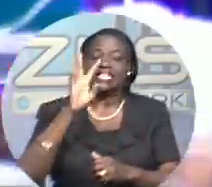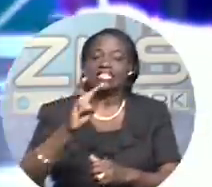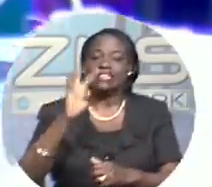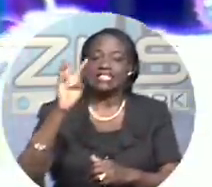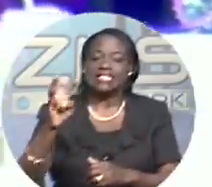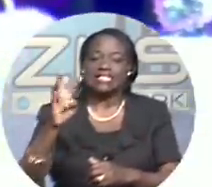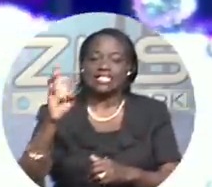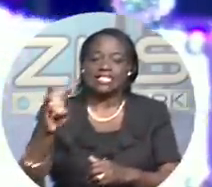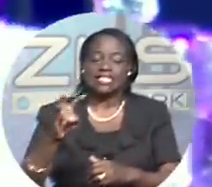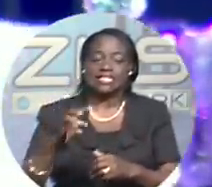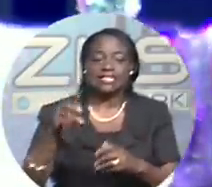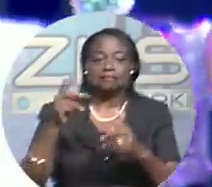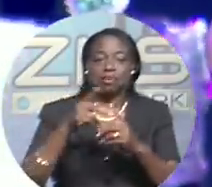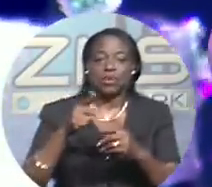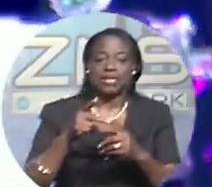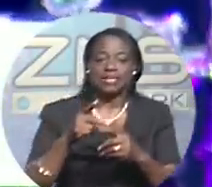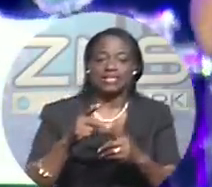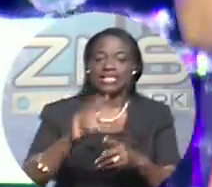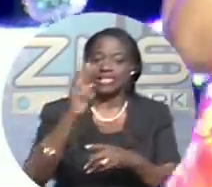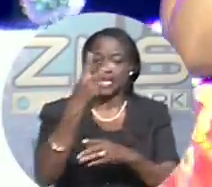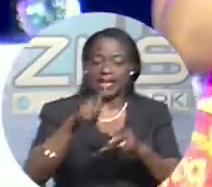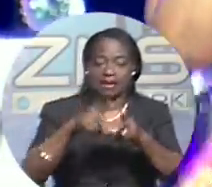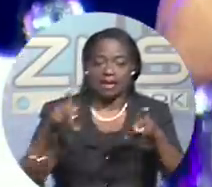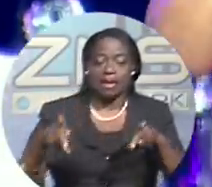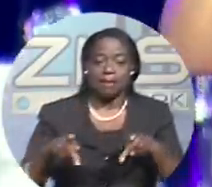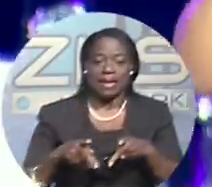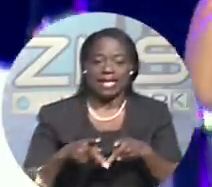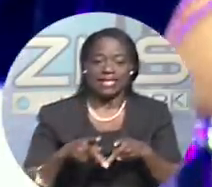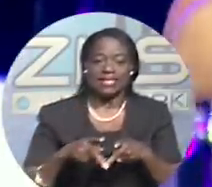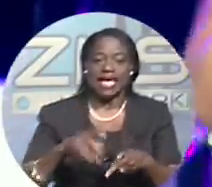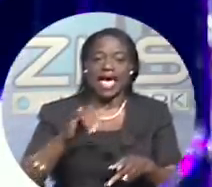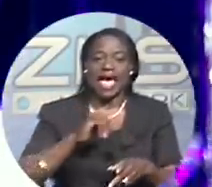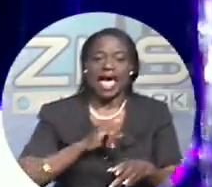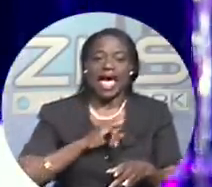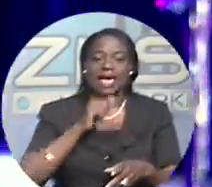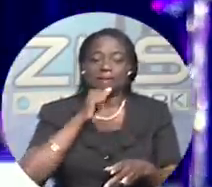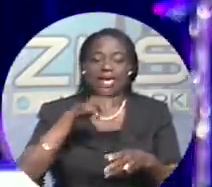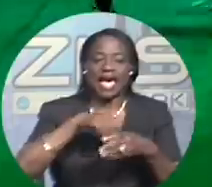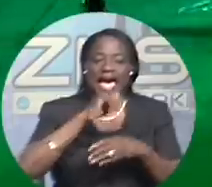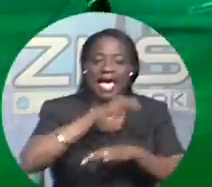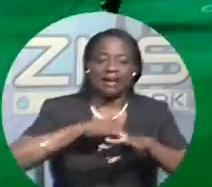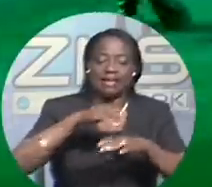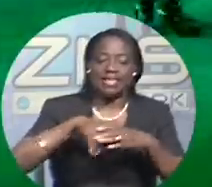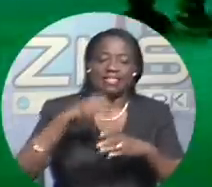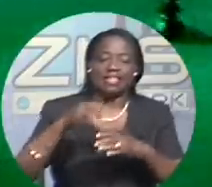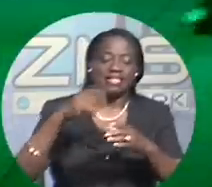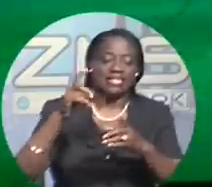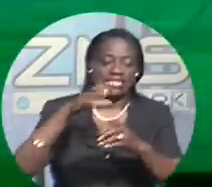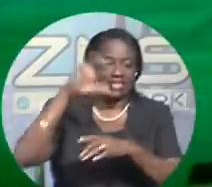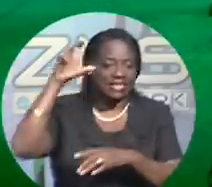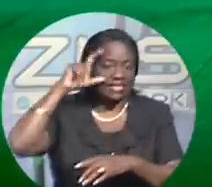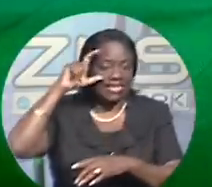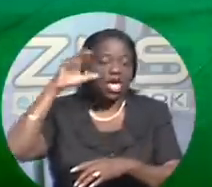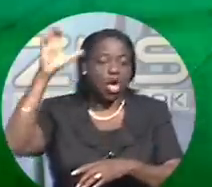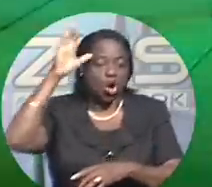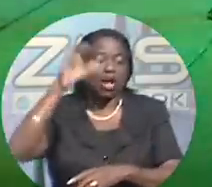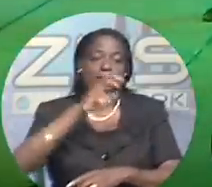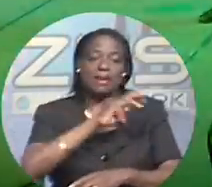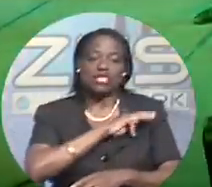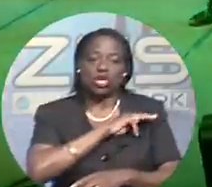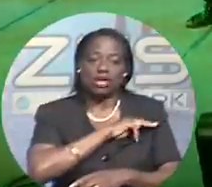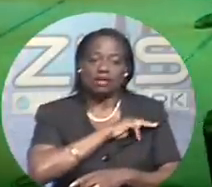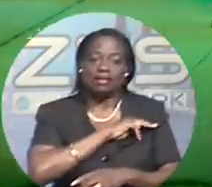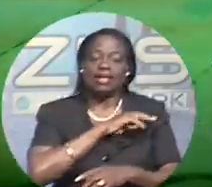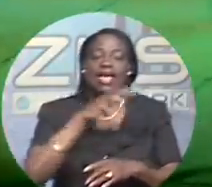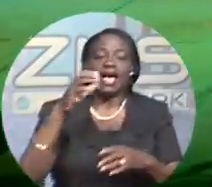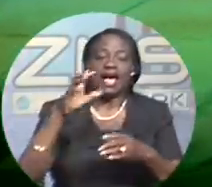second spot for Erica Lady E. Simonet with her song, Island in the Sun. Colin McDonald came in third with his song Carnival is Here,